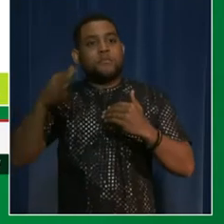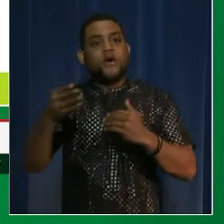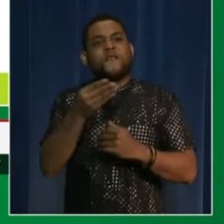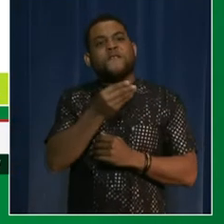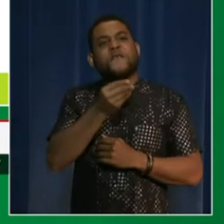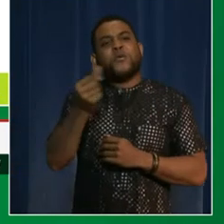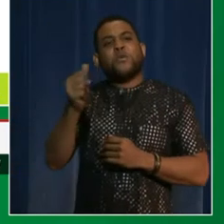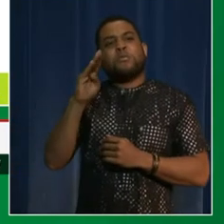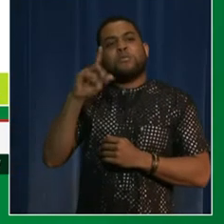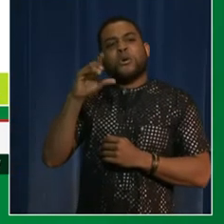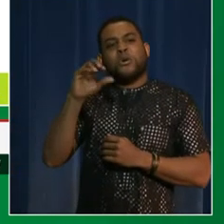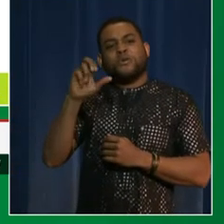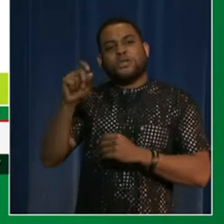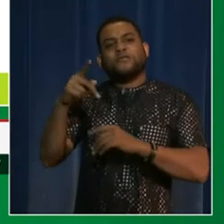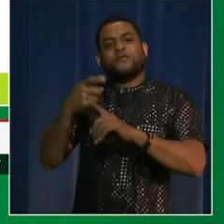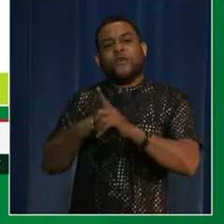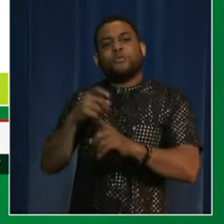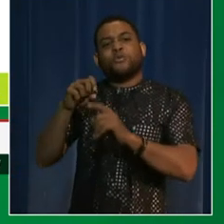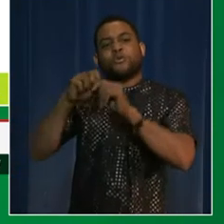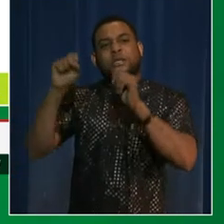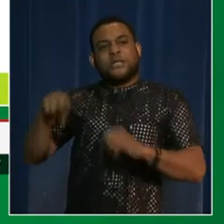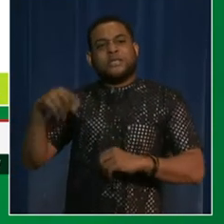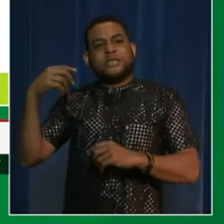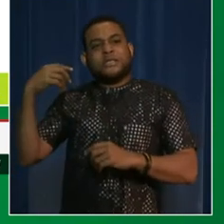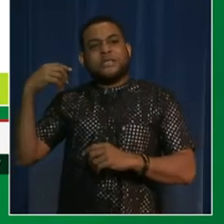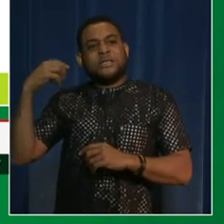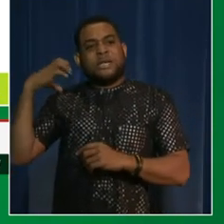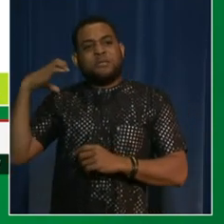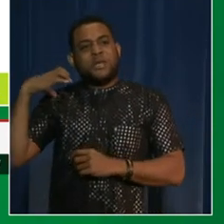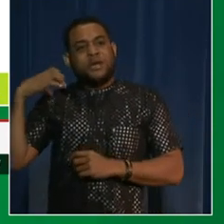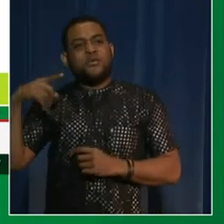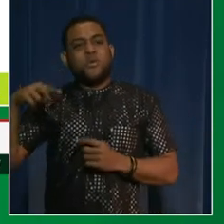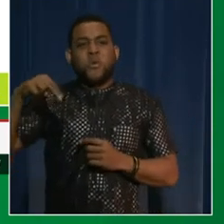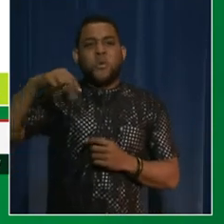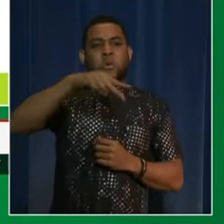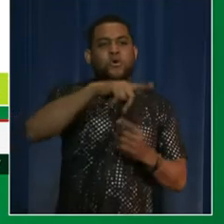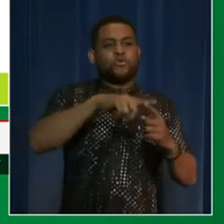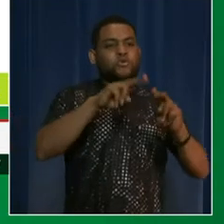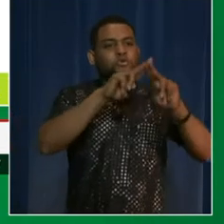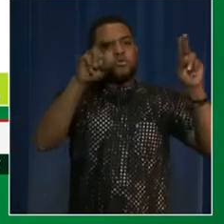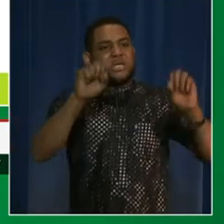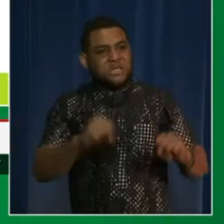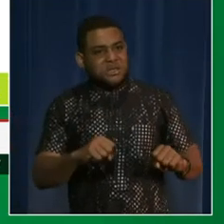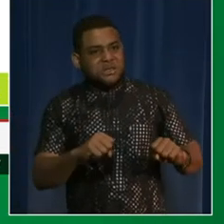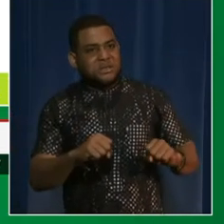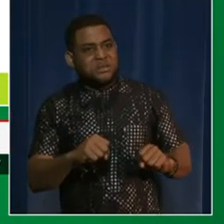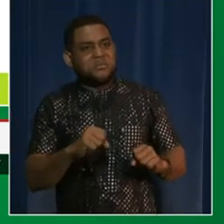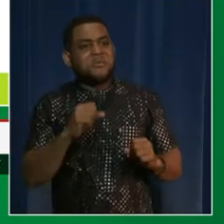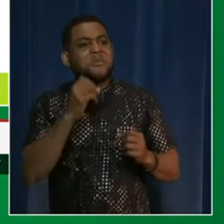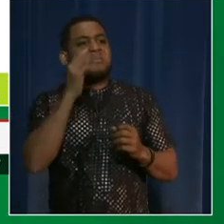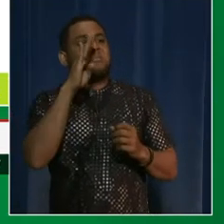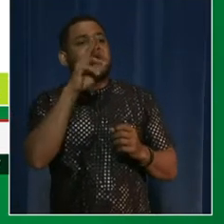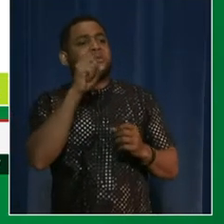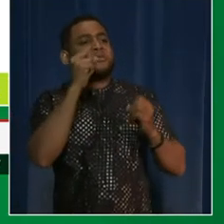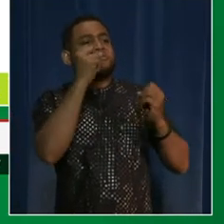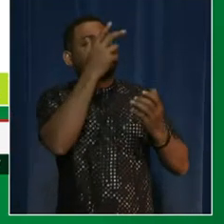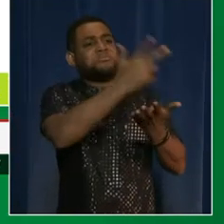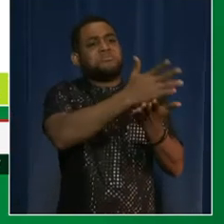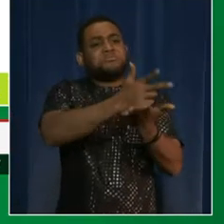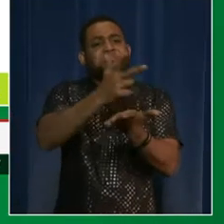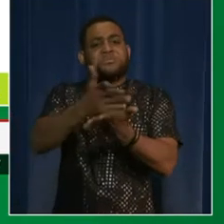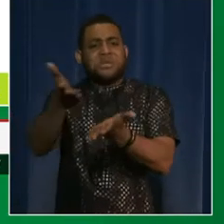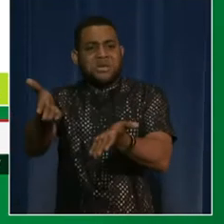Capitol, and it is within walking distance of Union Station and multiple bus stops. Due to